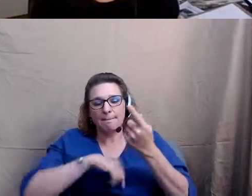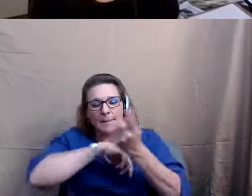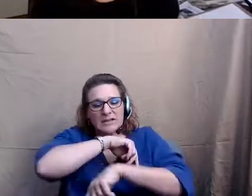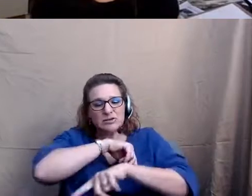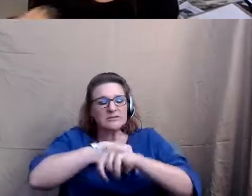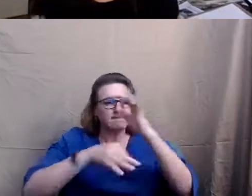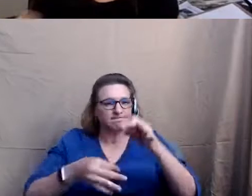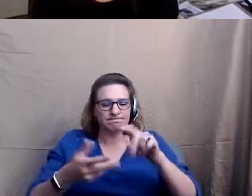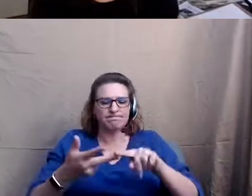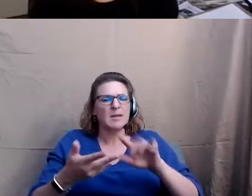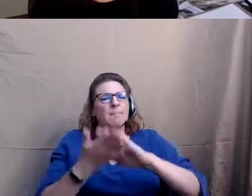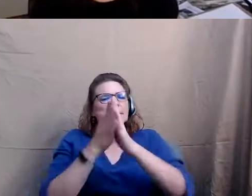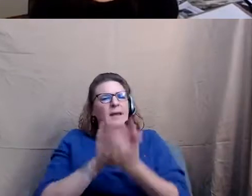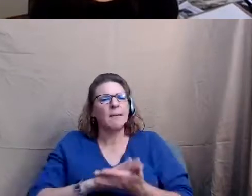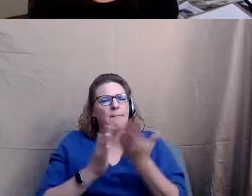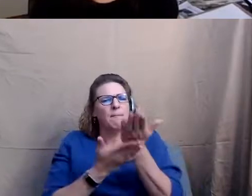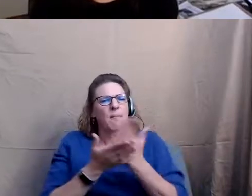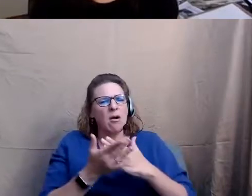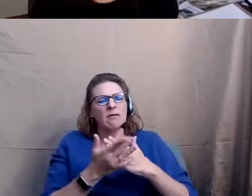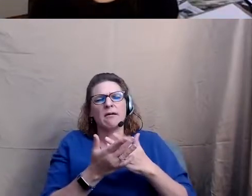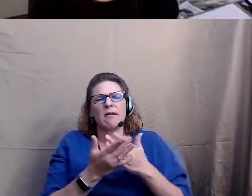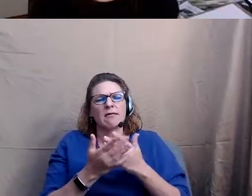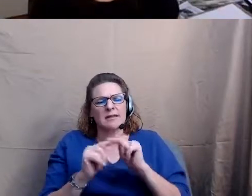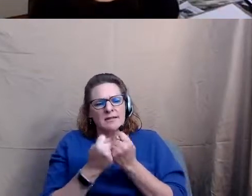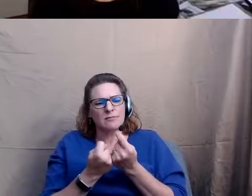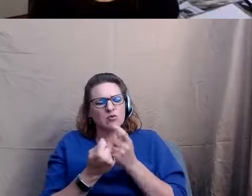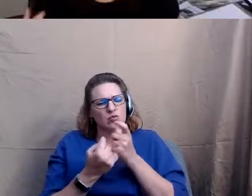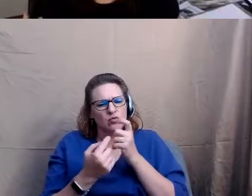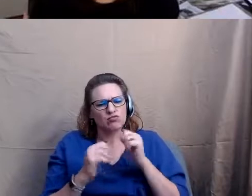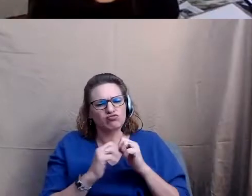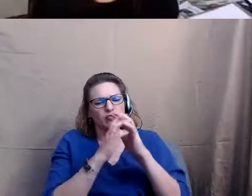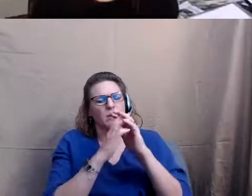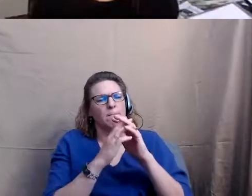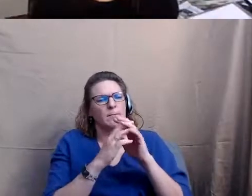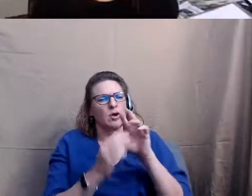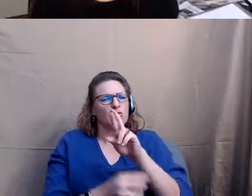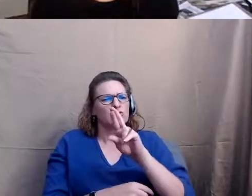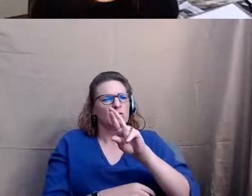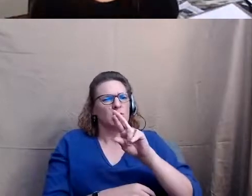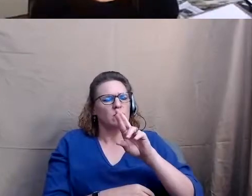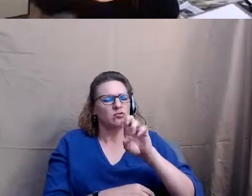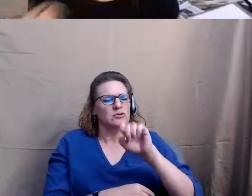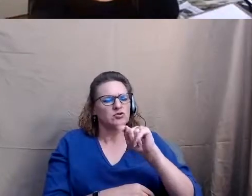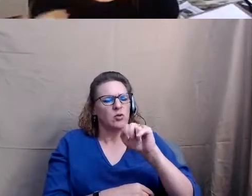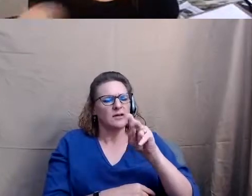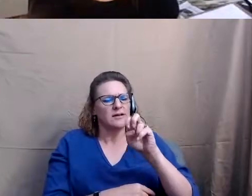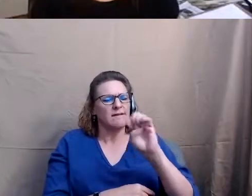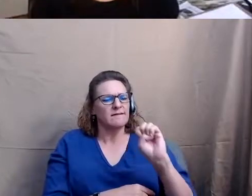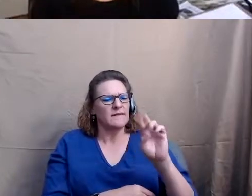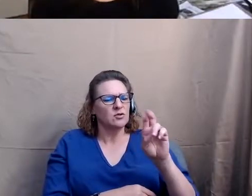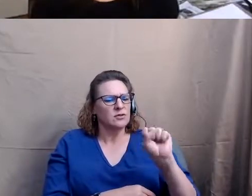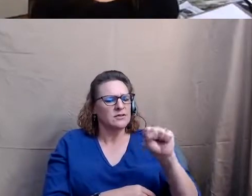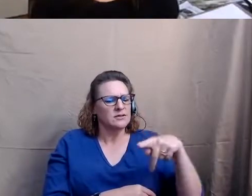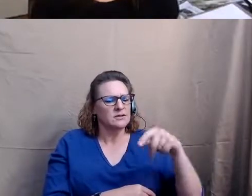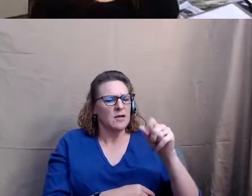part of efforts to try to create restorative responses. All of those things I think are really important. But as somebody